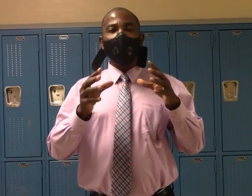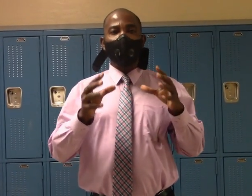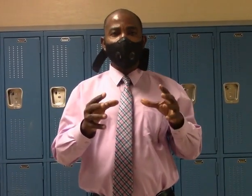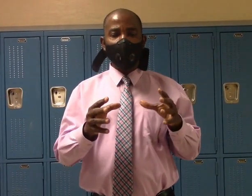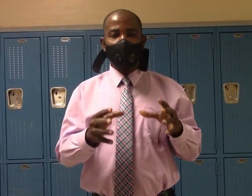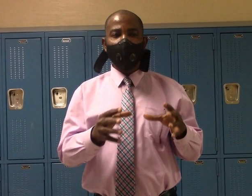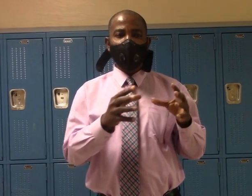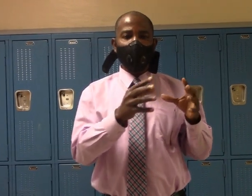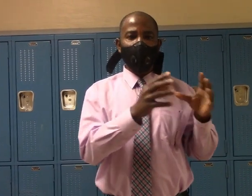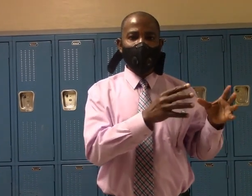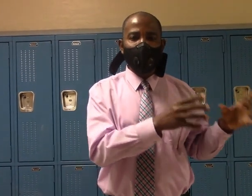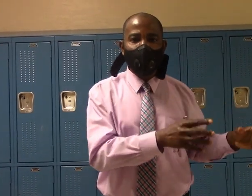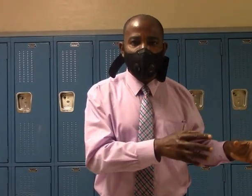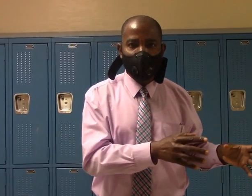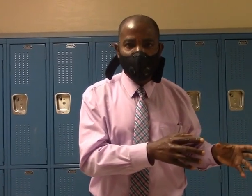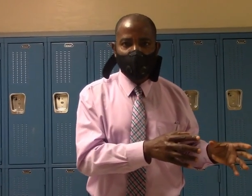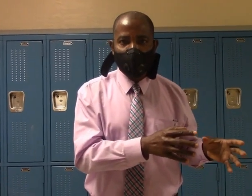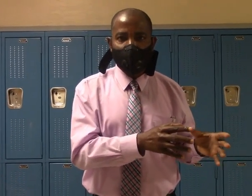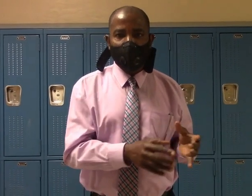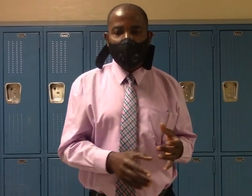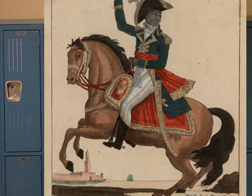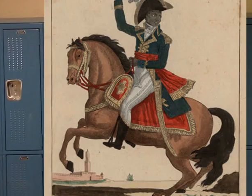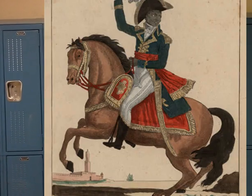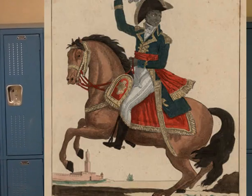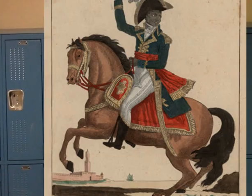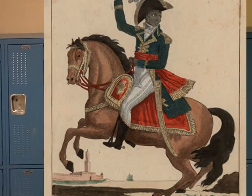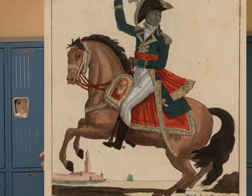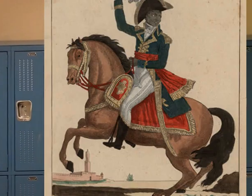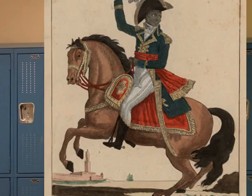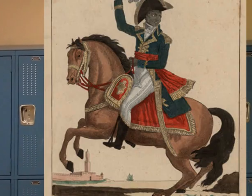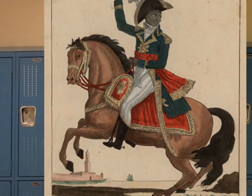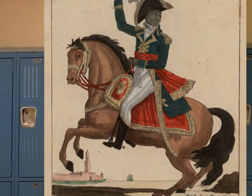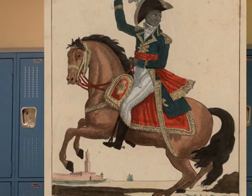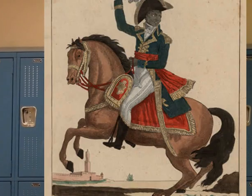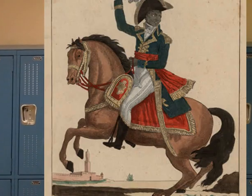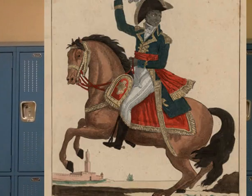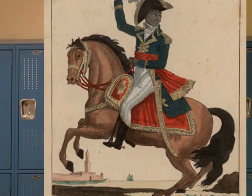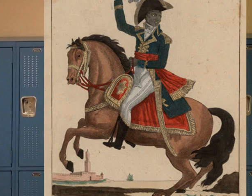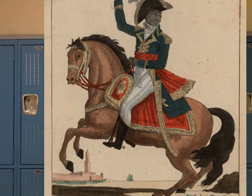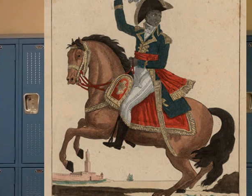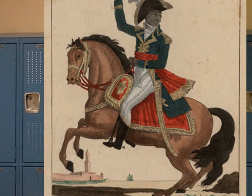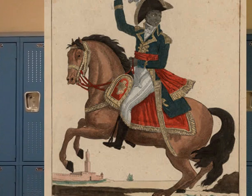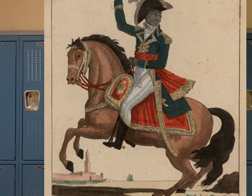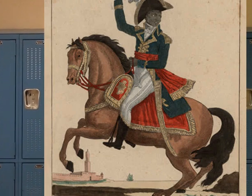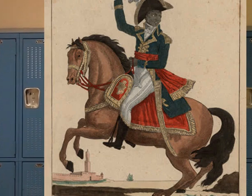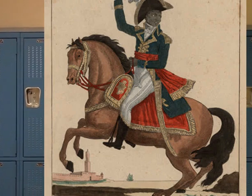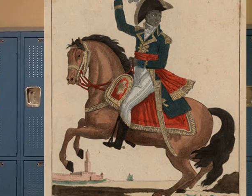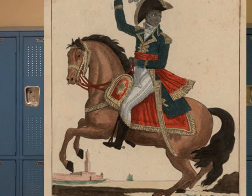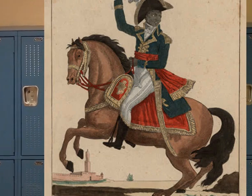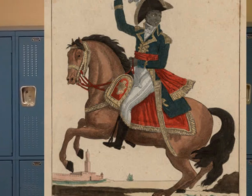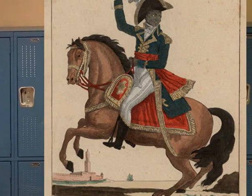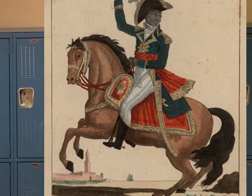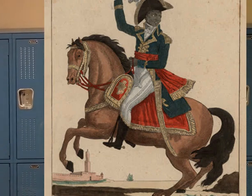that we are from some great people, like Toussaint Louverture. This guy, they call him